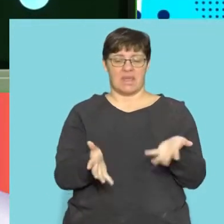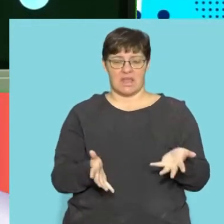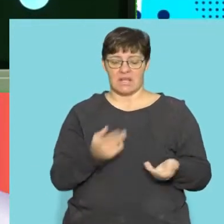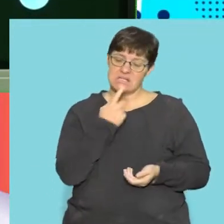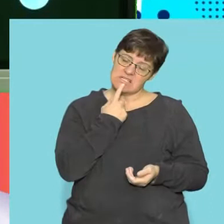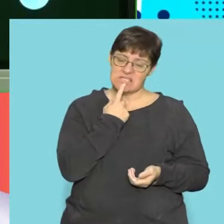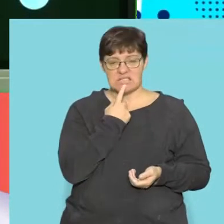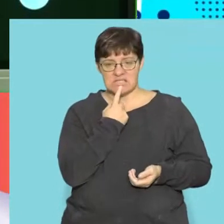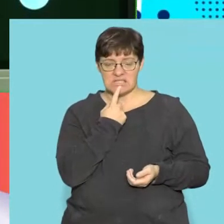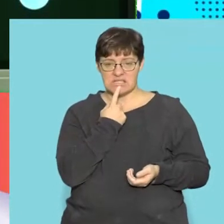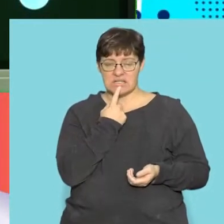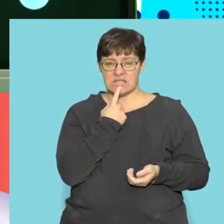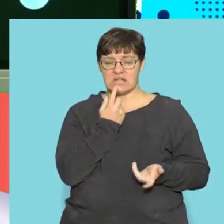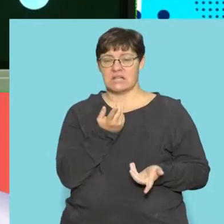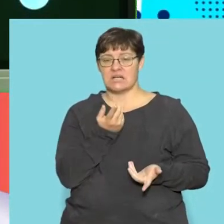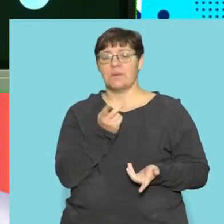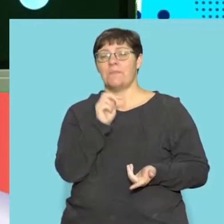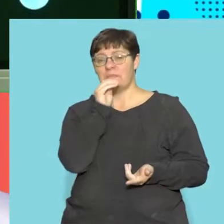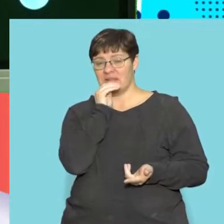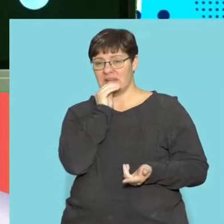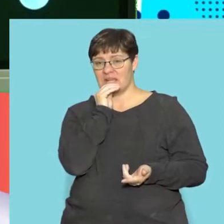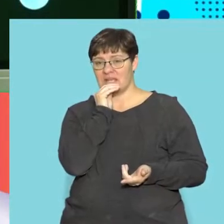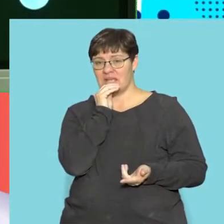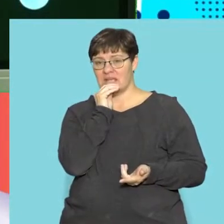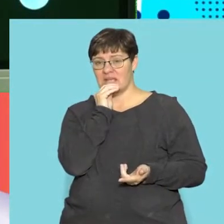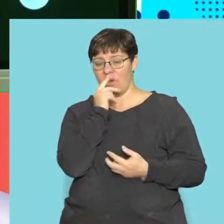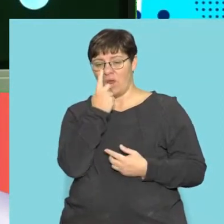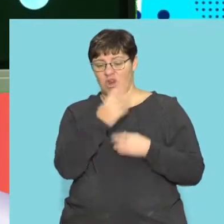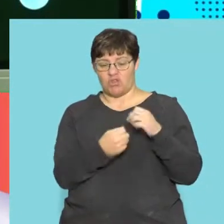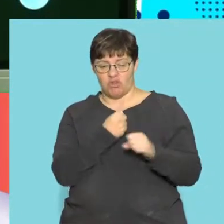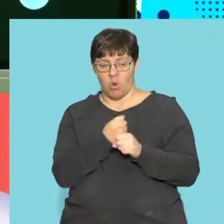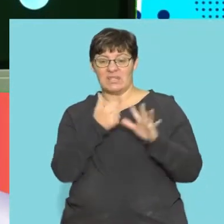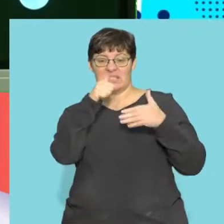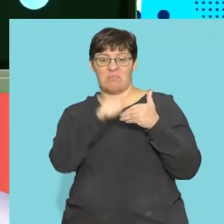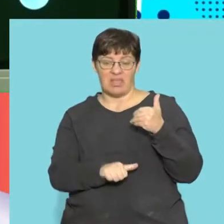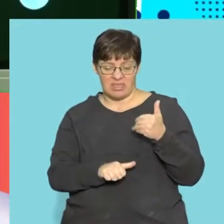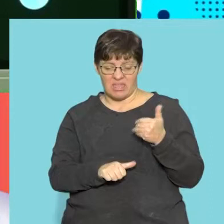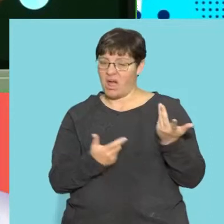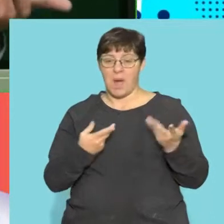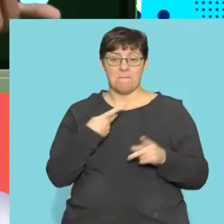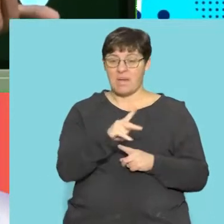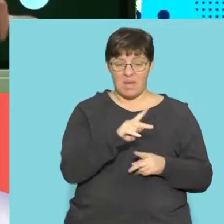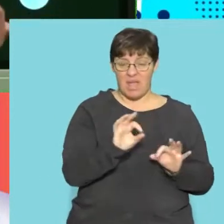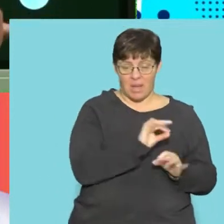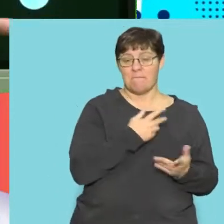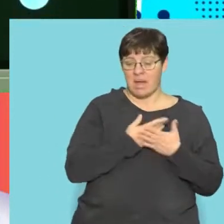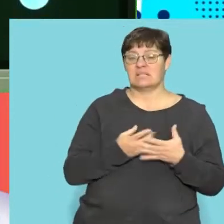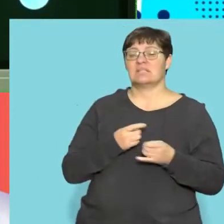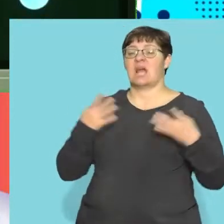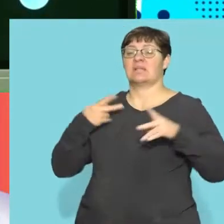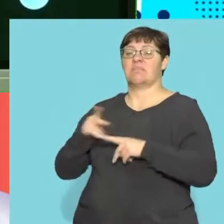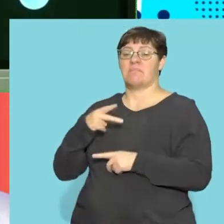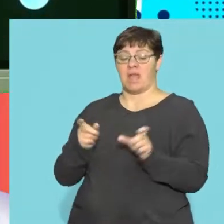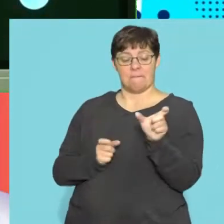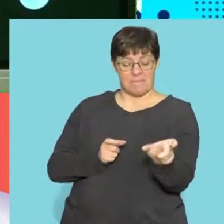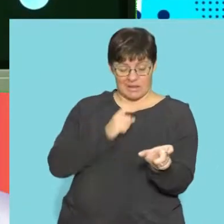that of you not working, and then you need to pick up now after a year or after 6 months of not paying back the loan.